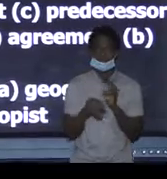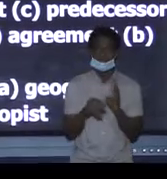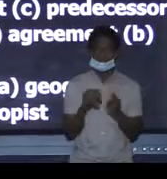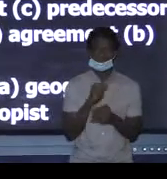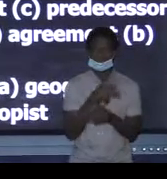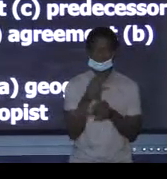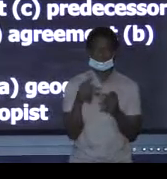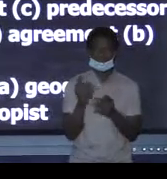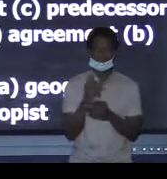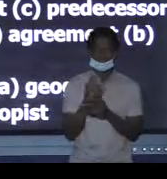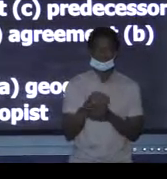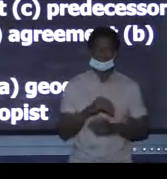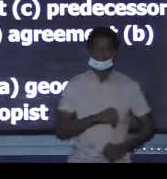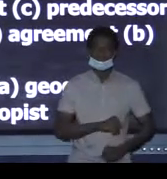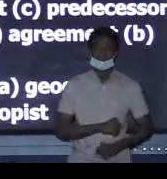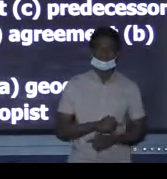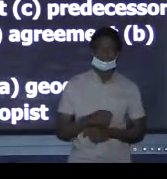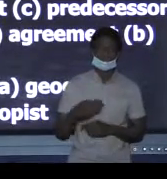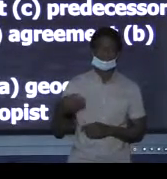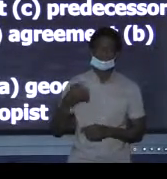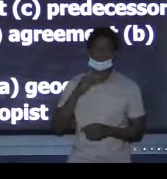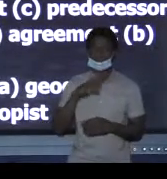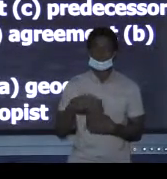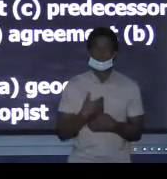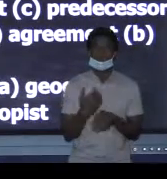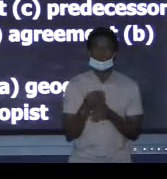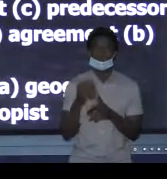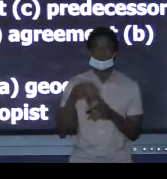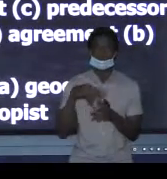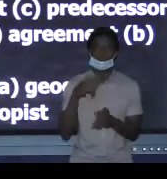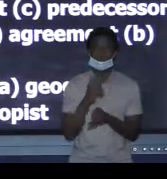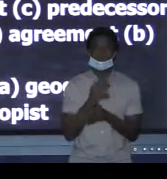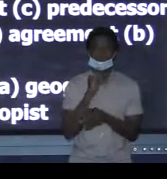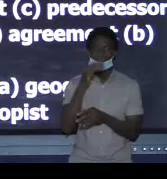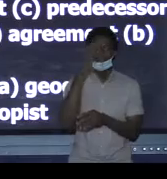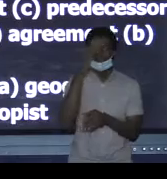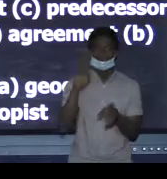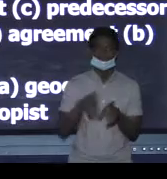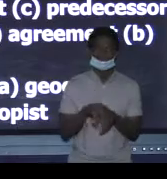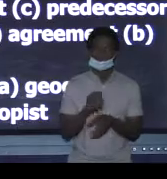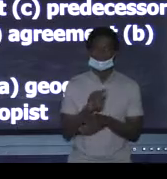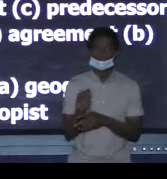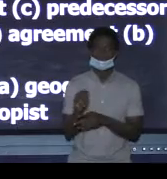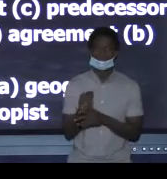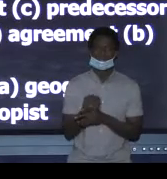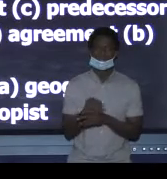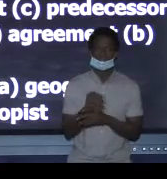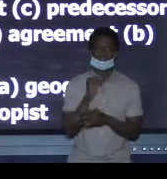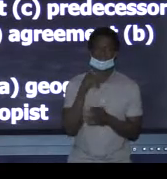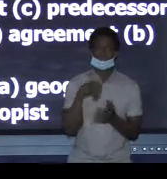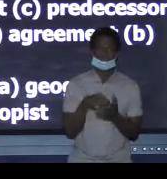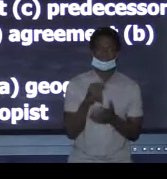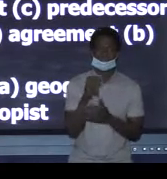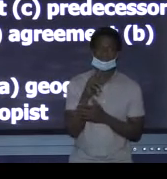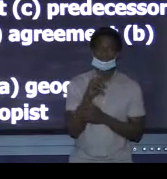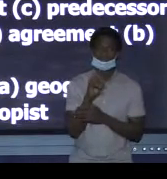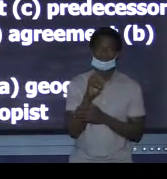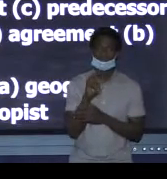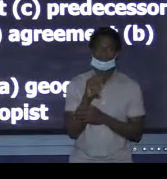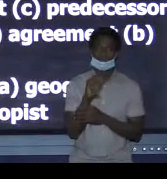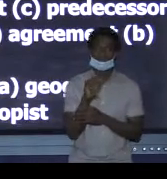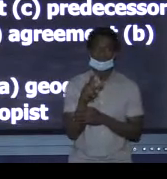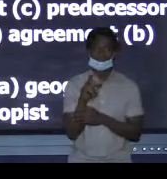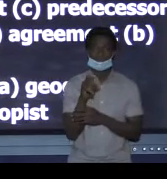Number two, a place where military weapons are made or stored is known as dash. Is